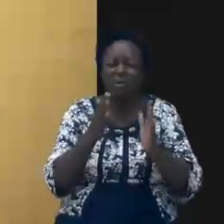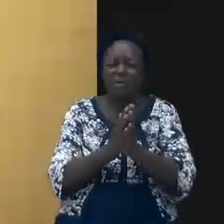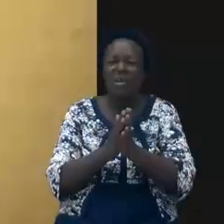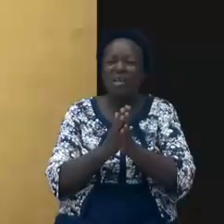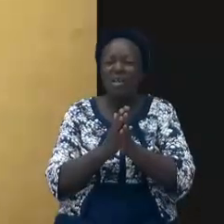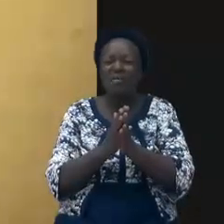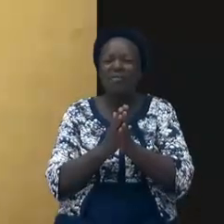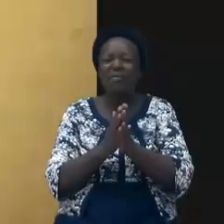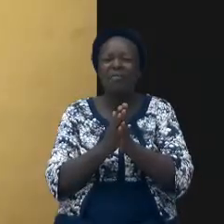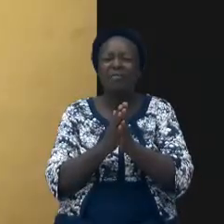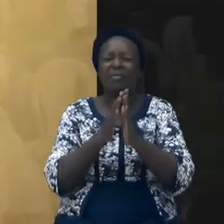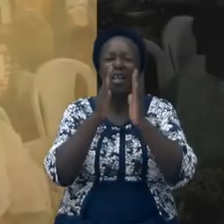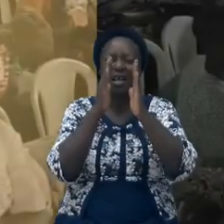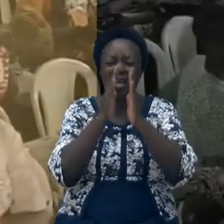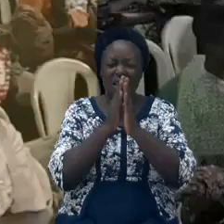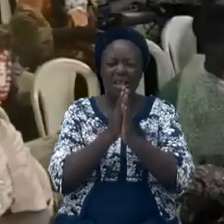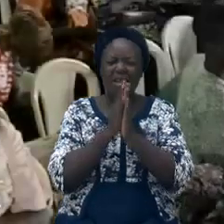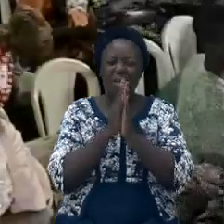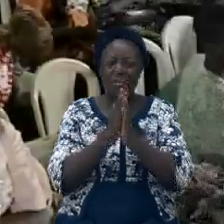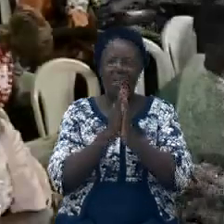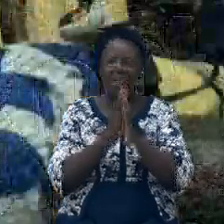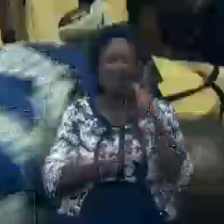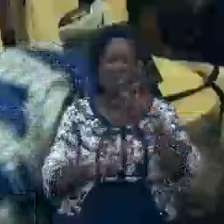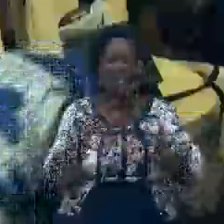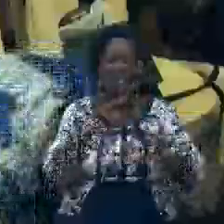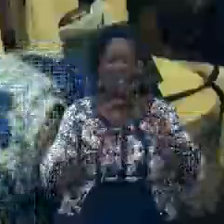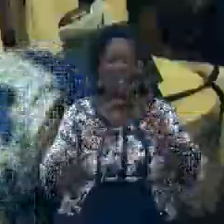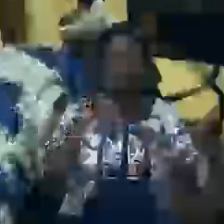In Jesus' name we pray.